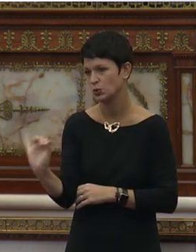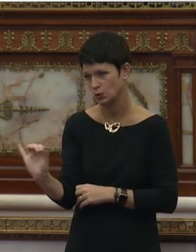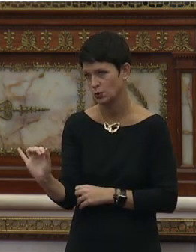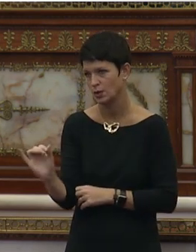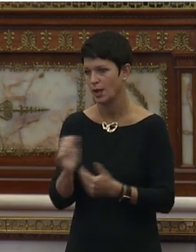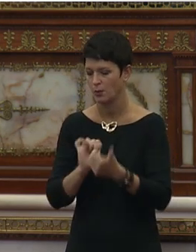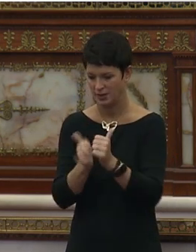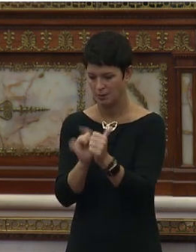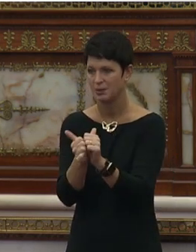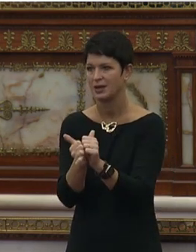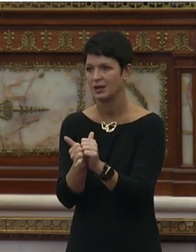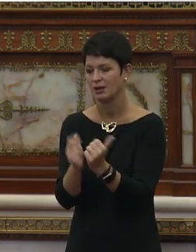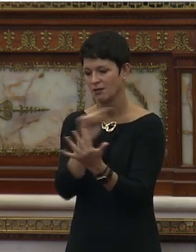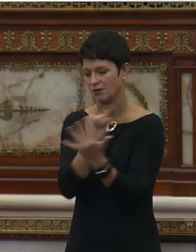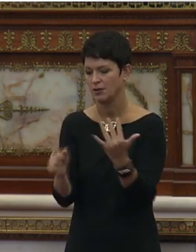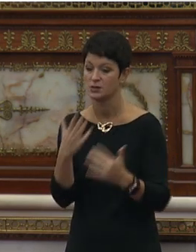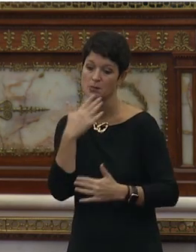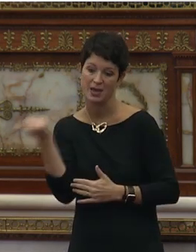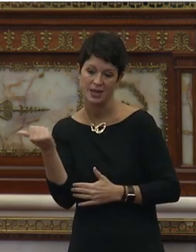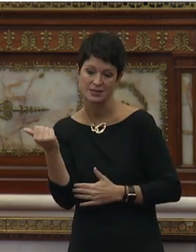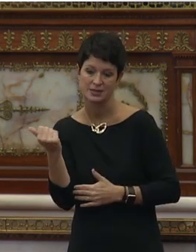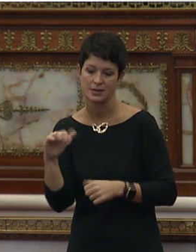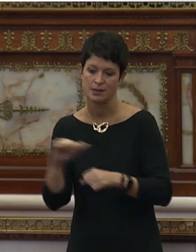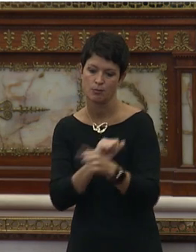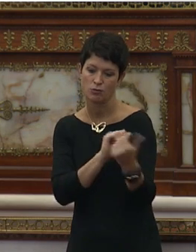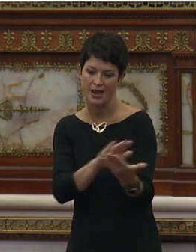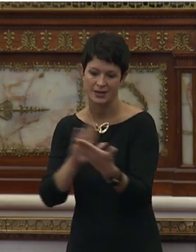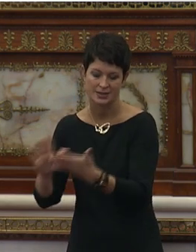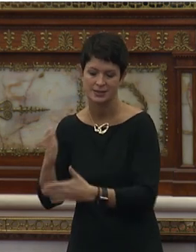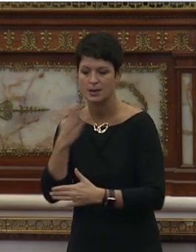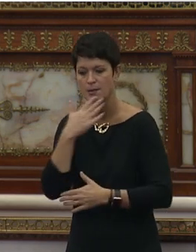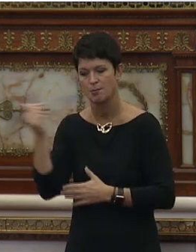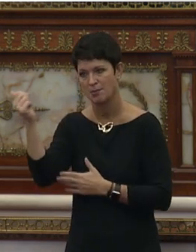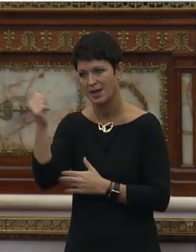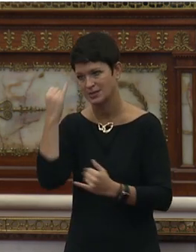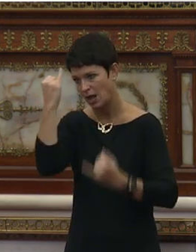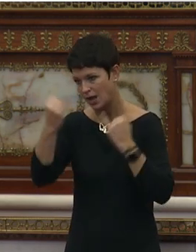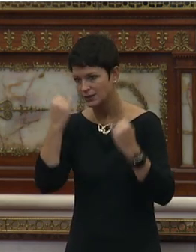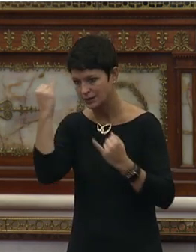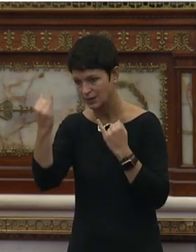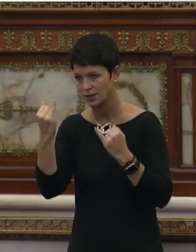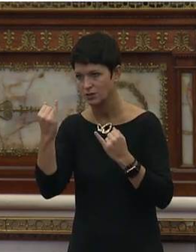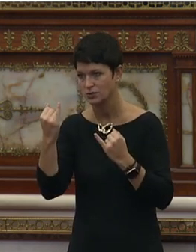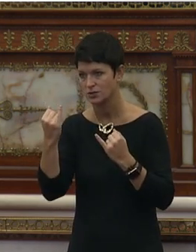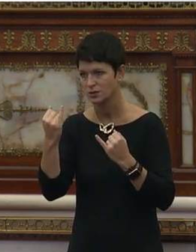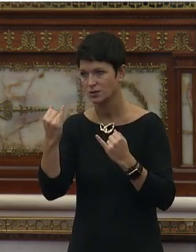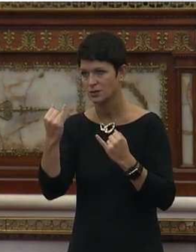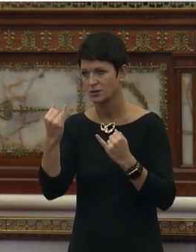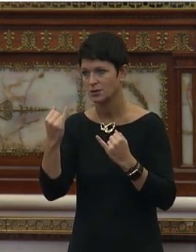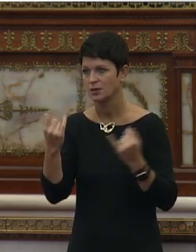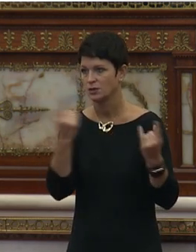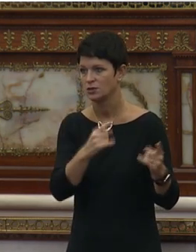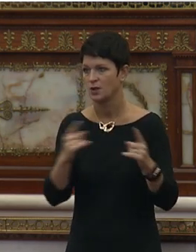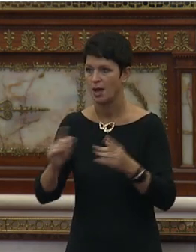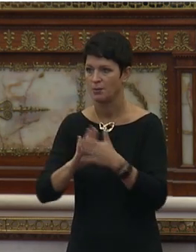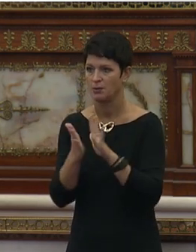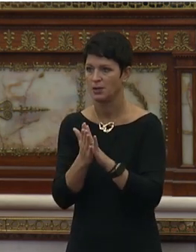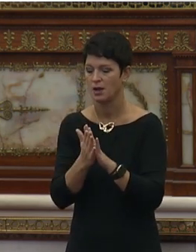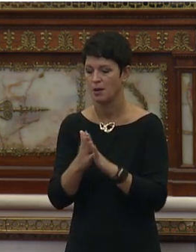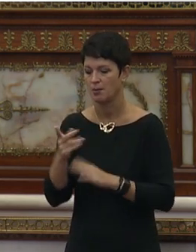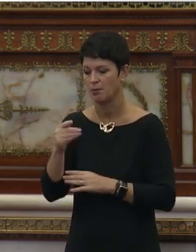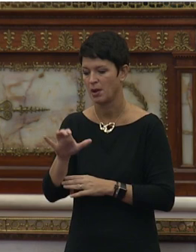are competing for those best practices, those best ideas to be made into public